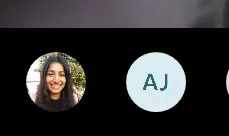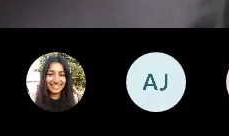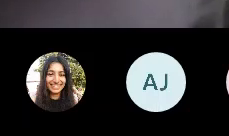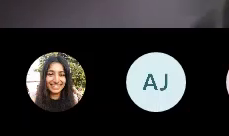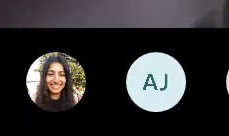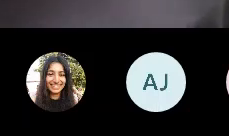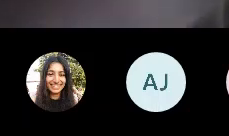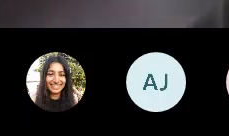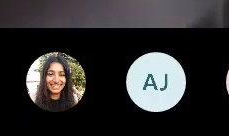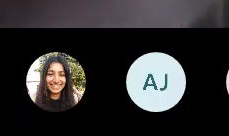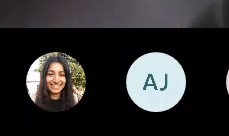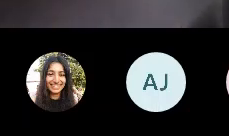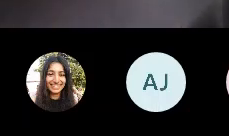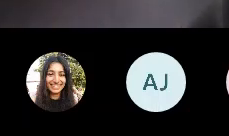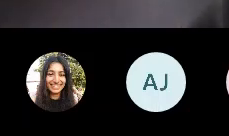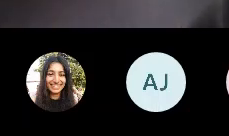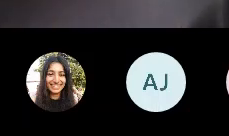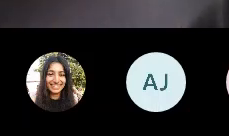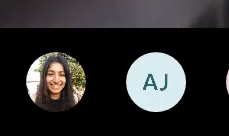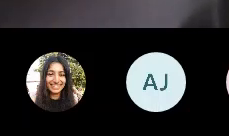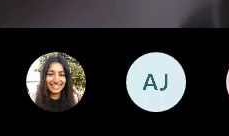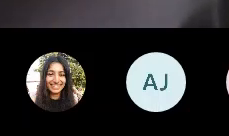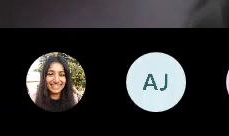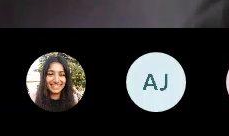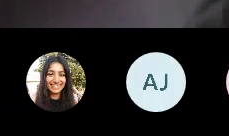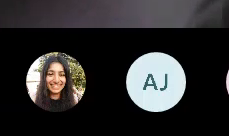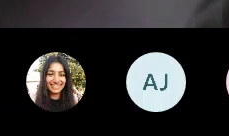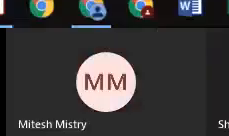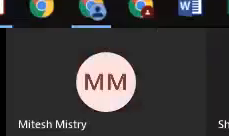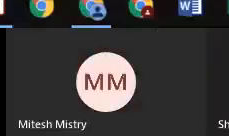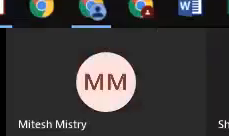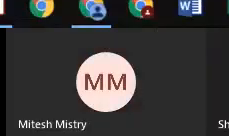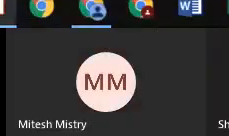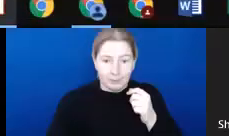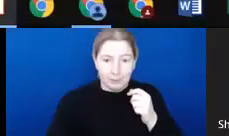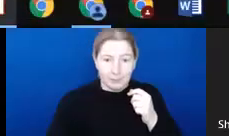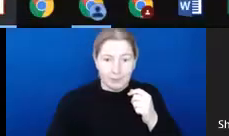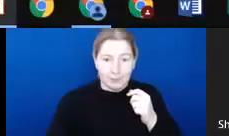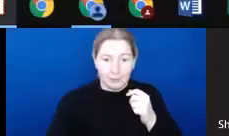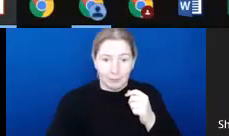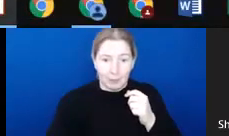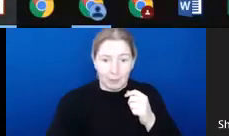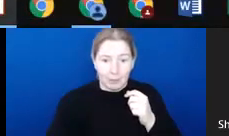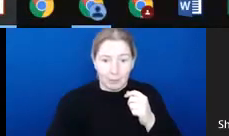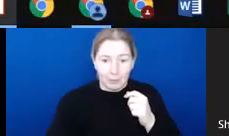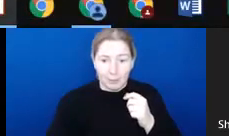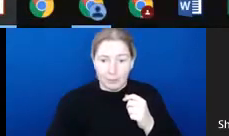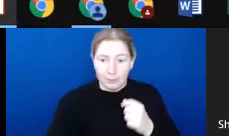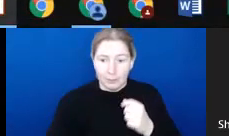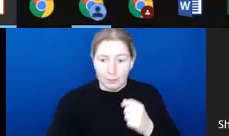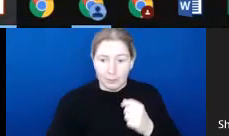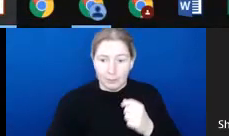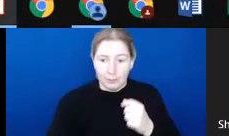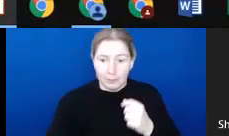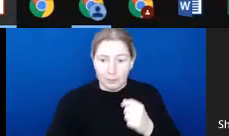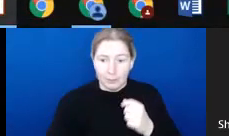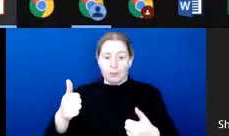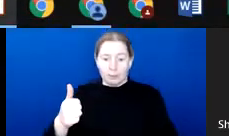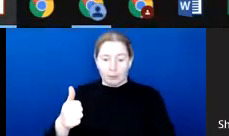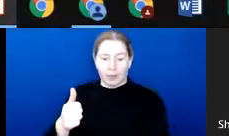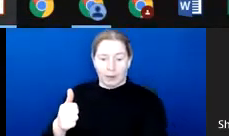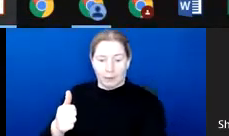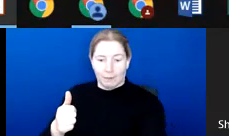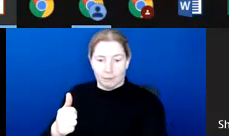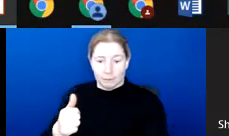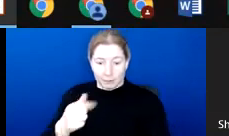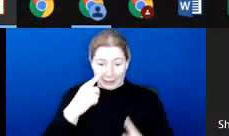my screen to show a few PowerPoints, and sorry about that, I